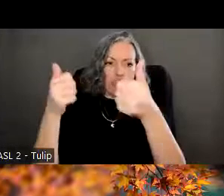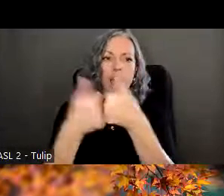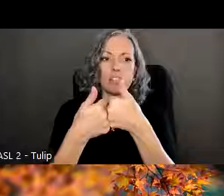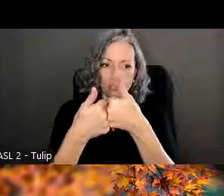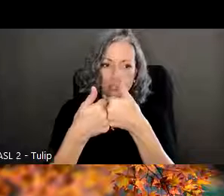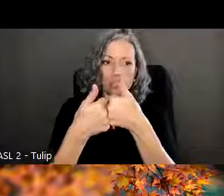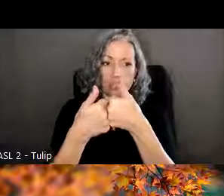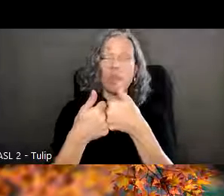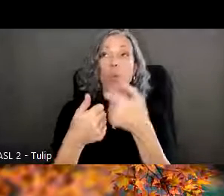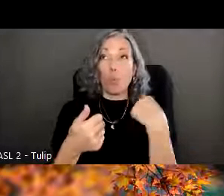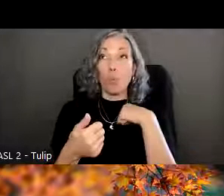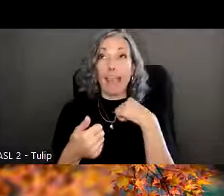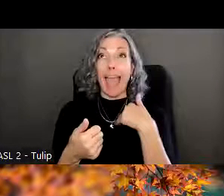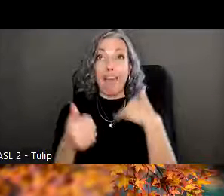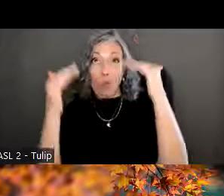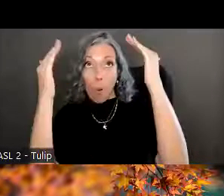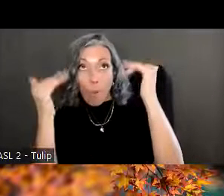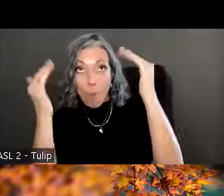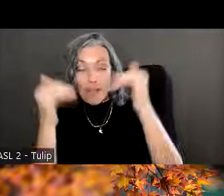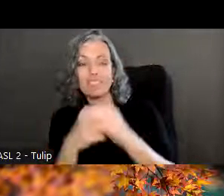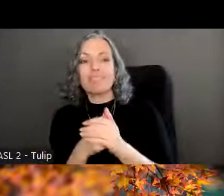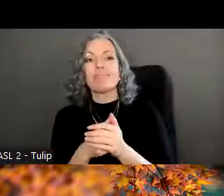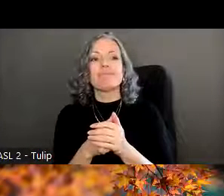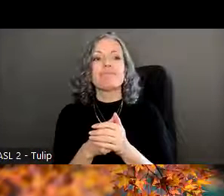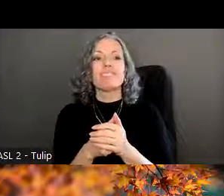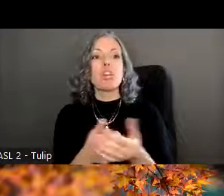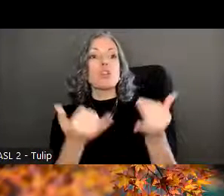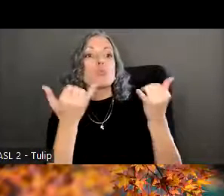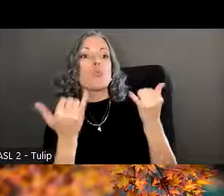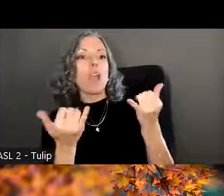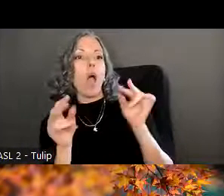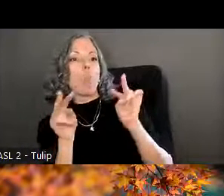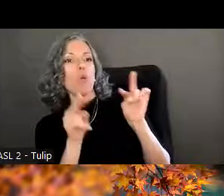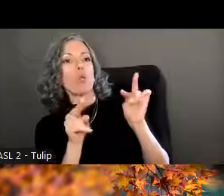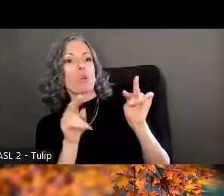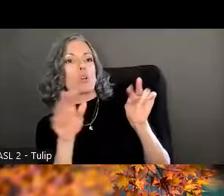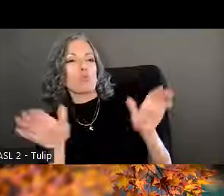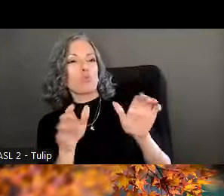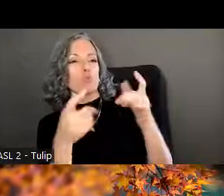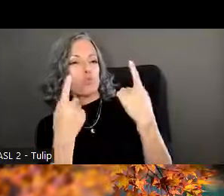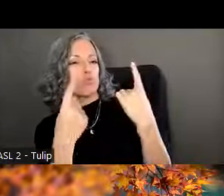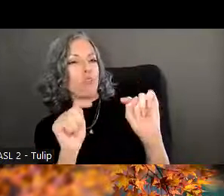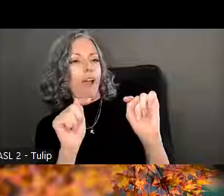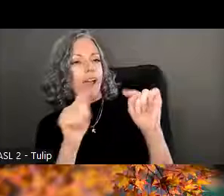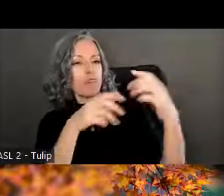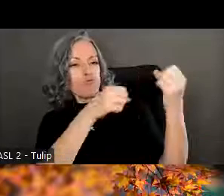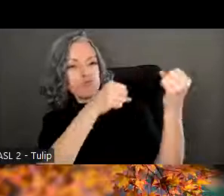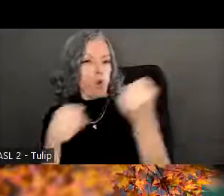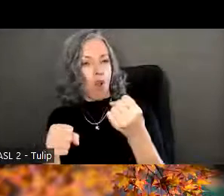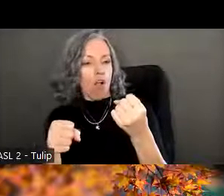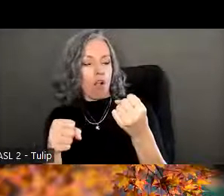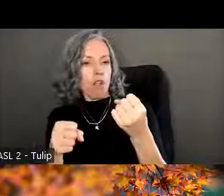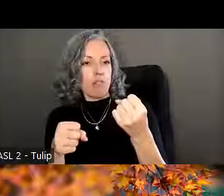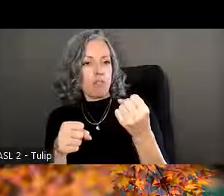there is hope though. So on the next slide, let's look at what we're doing to try to strengthen